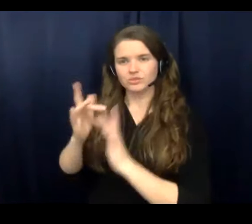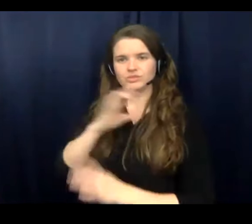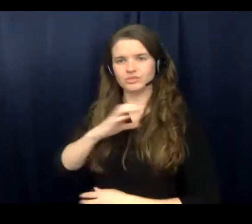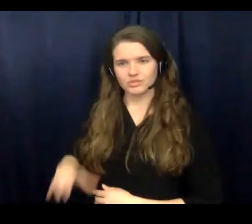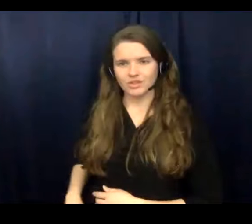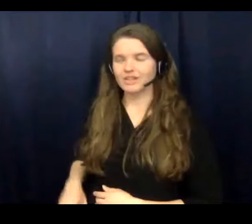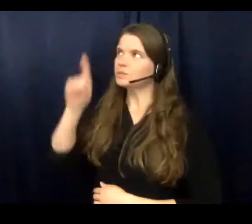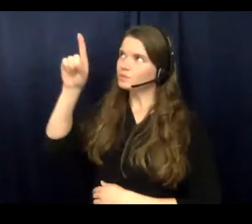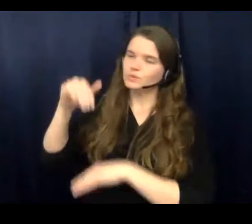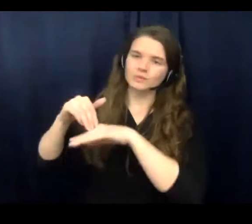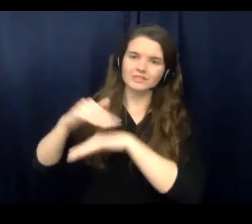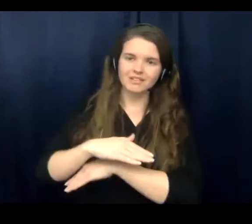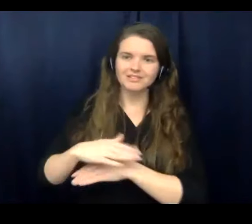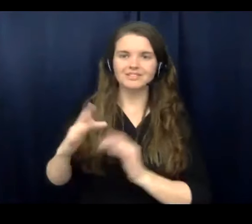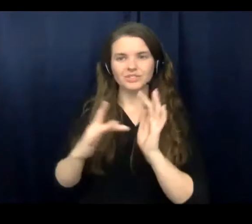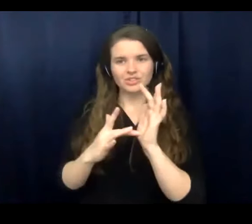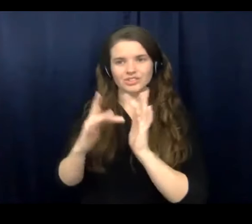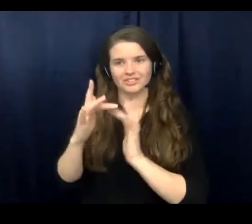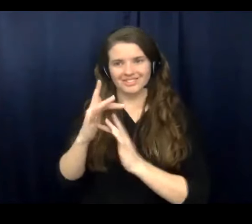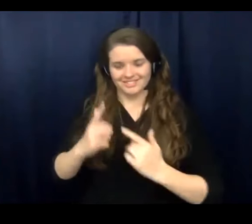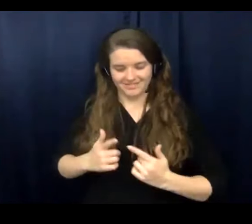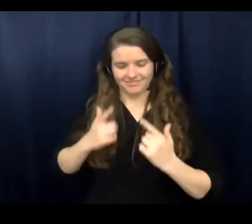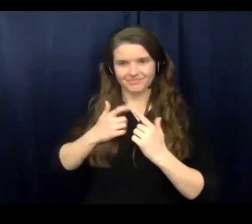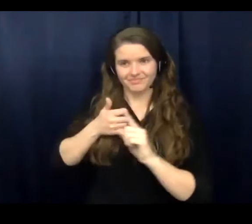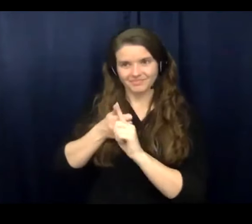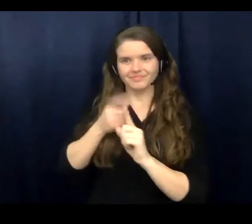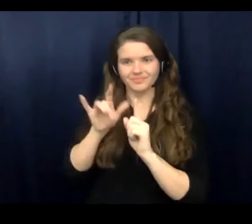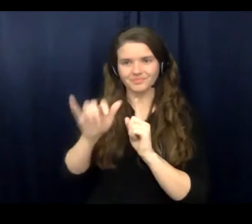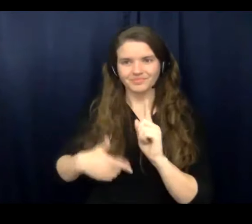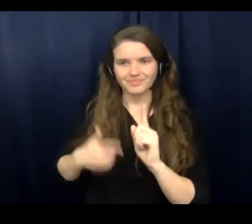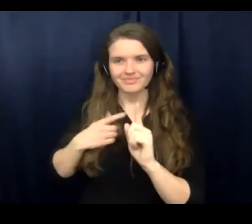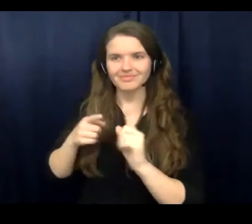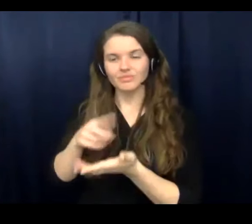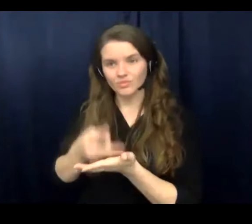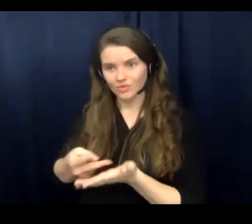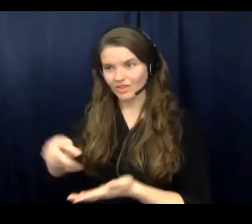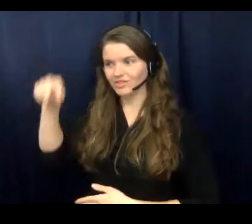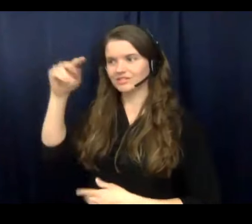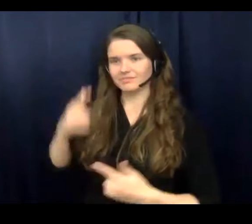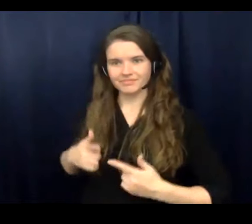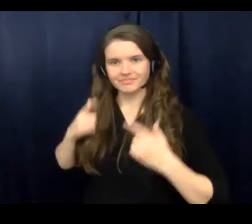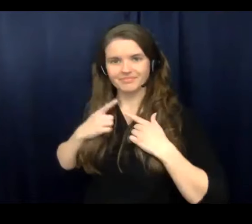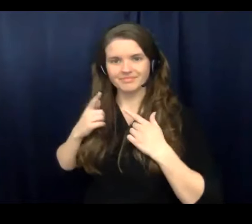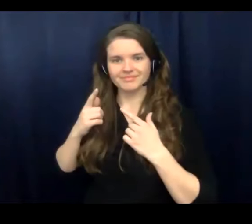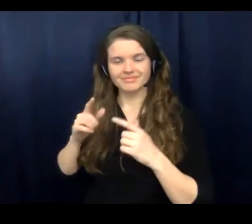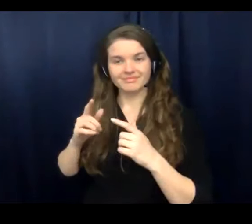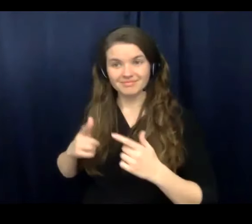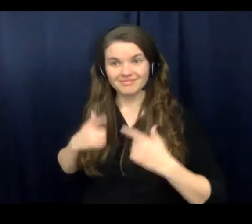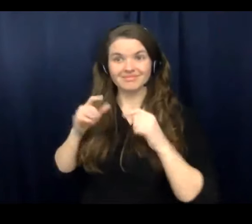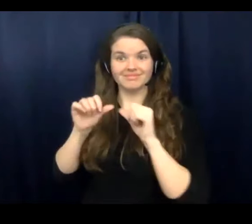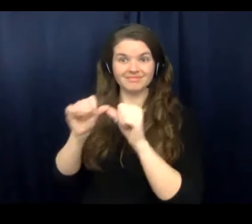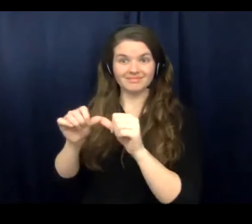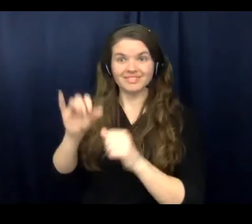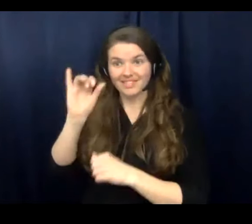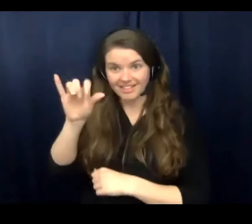sent. See, Jesus' life is eternal life. His resurrection and life that he gives, he lived in the resurrection life. That is